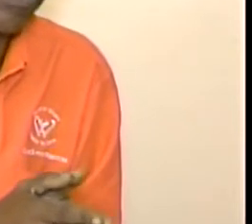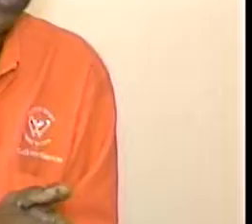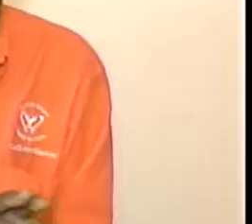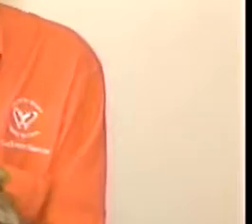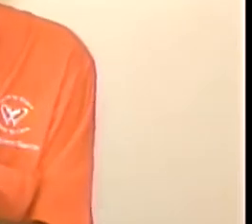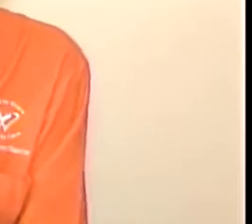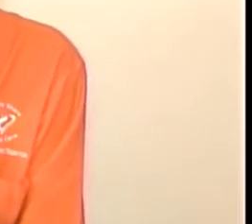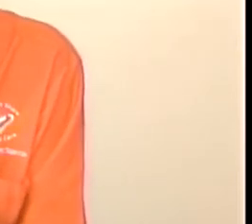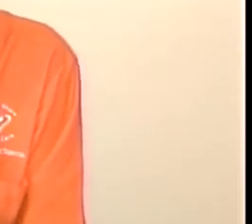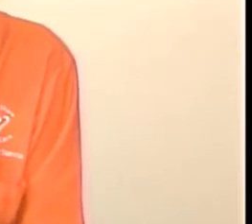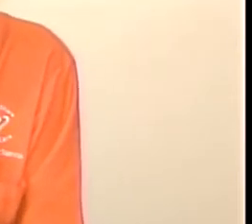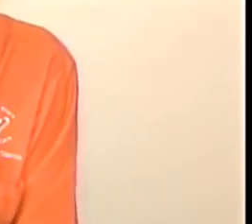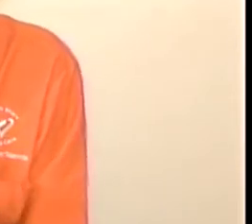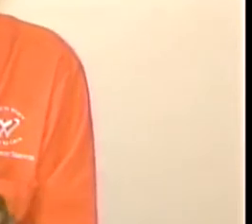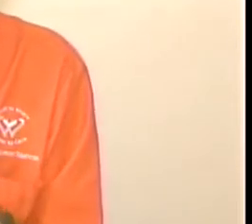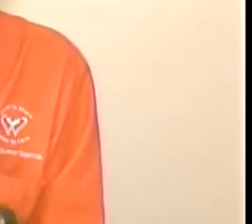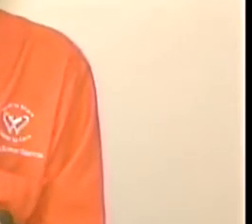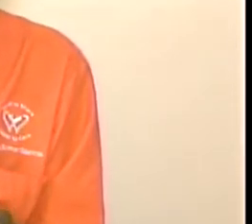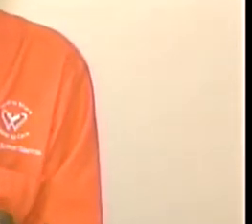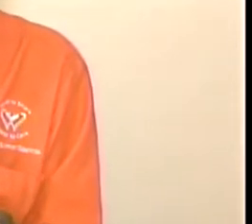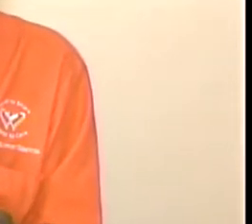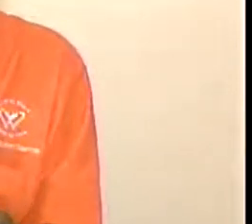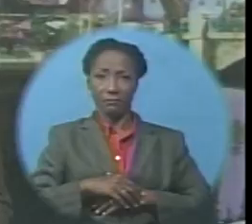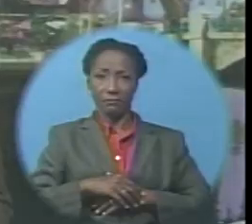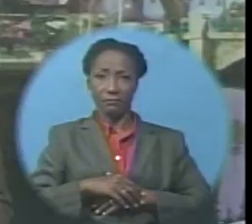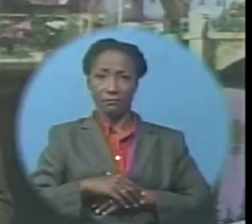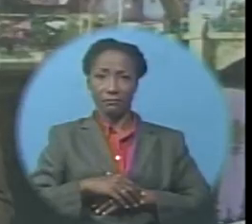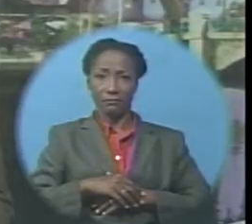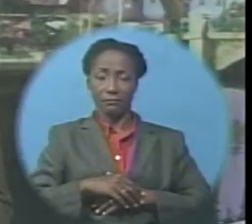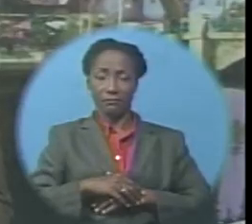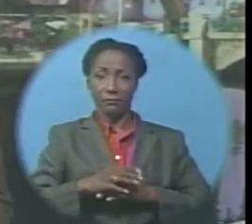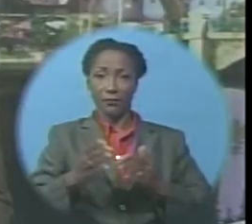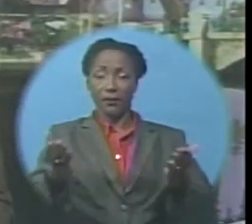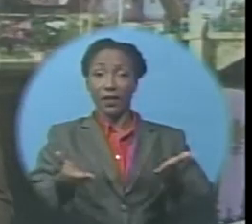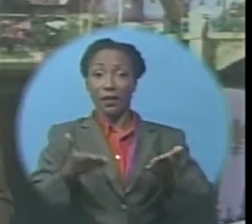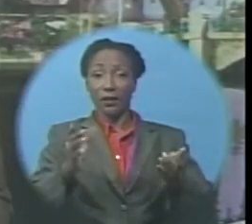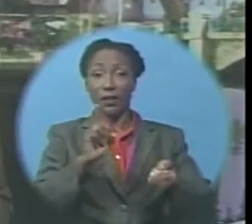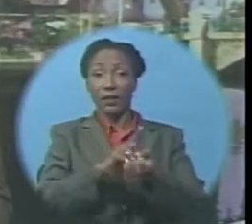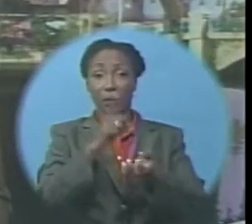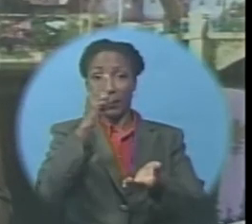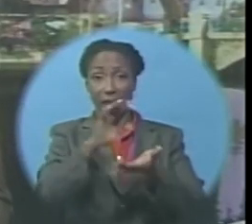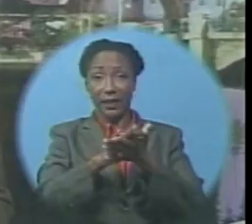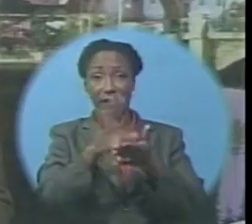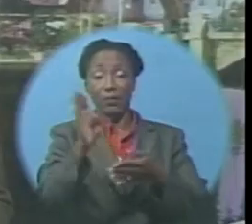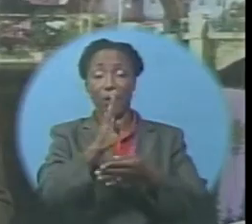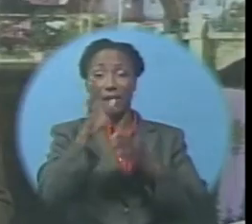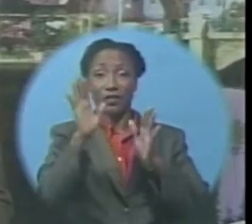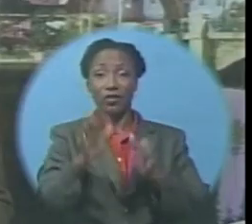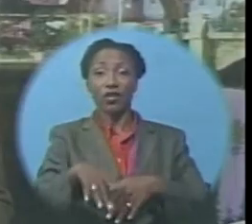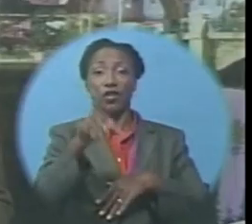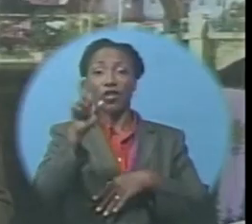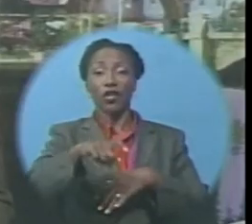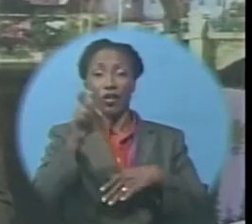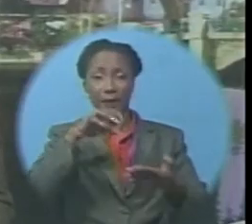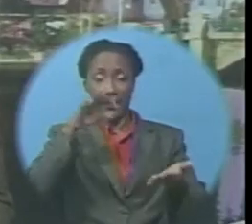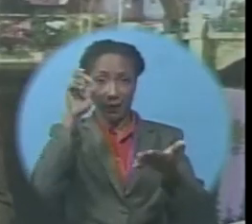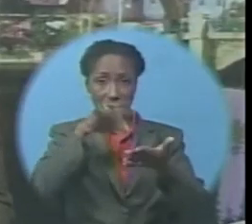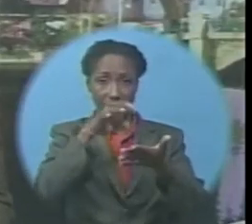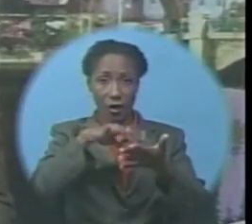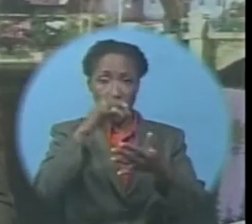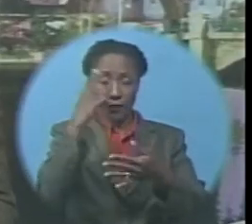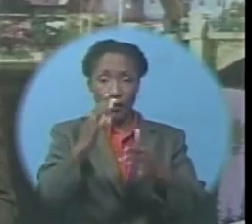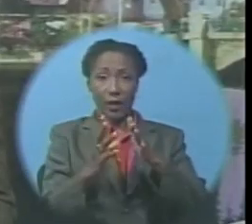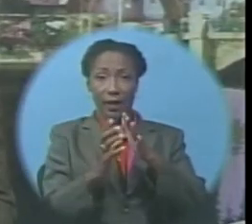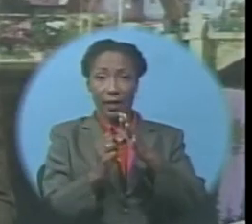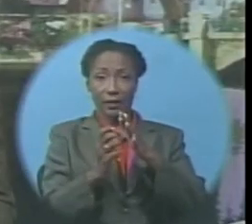and it has spread to another part of the body, that's all it means. A local doctor believes Barbadians should get screened early for cancers.